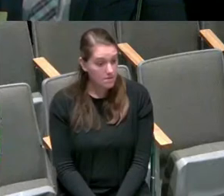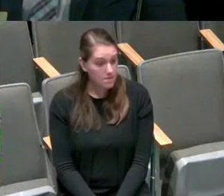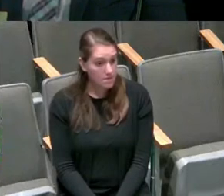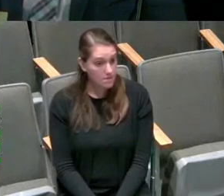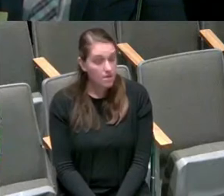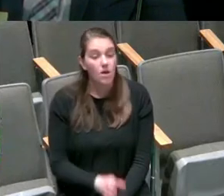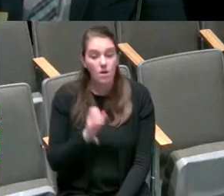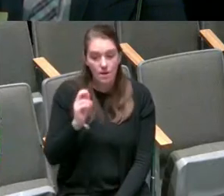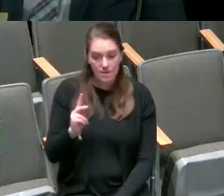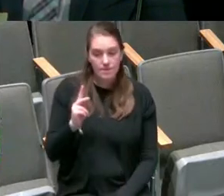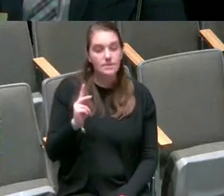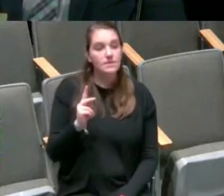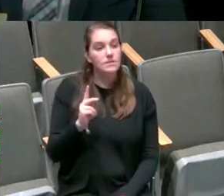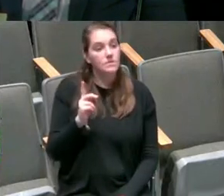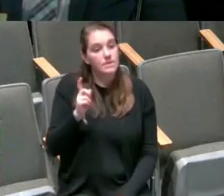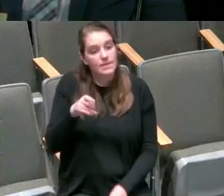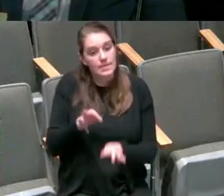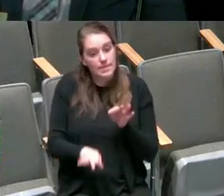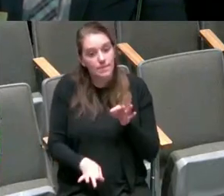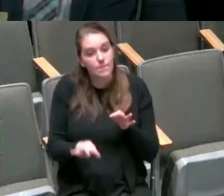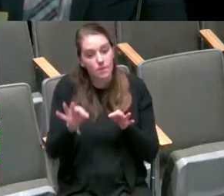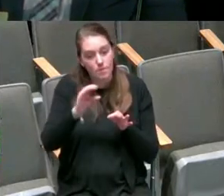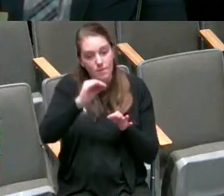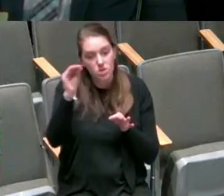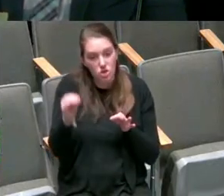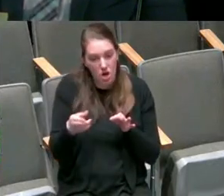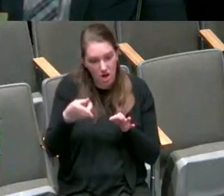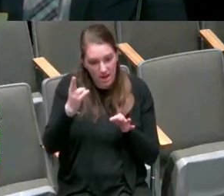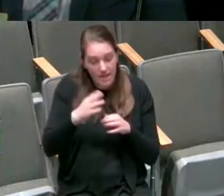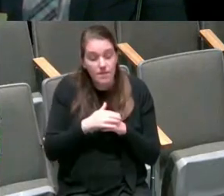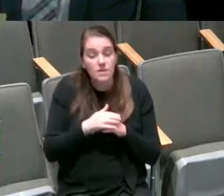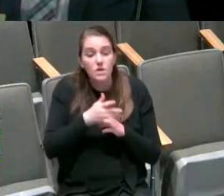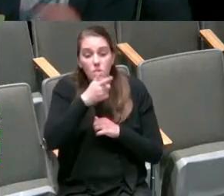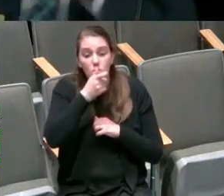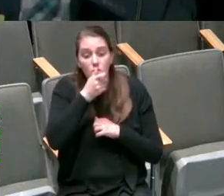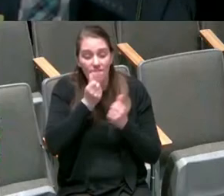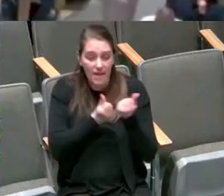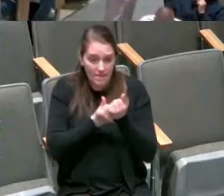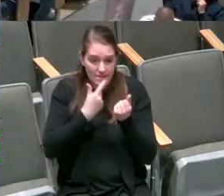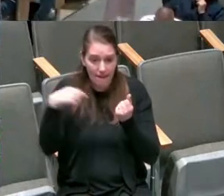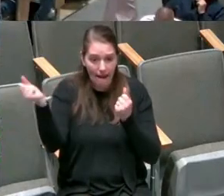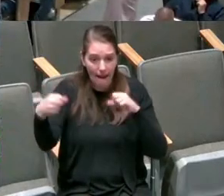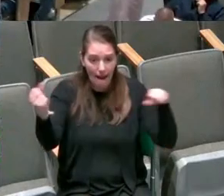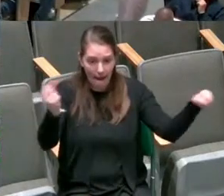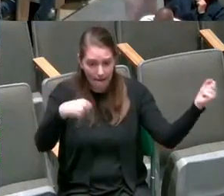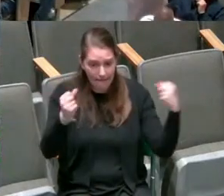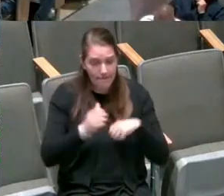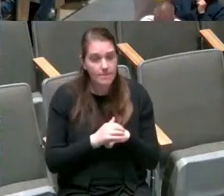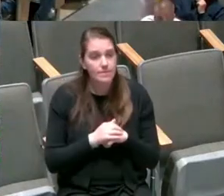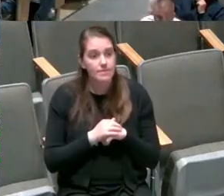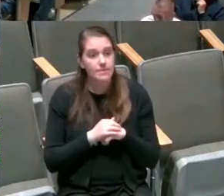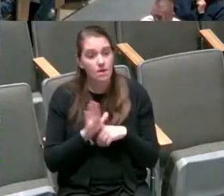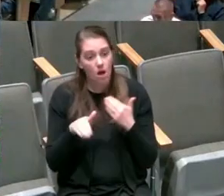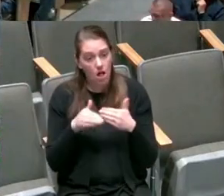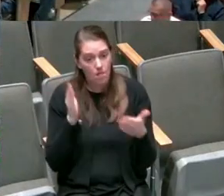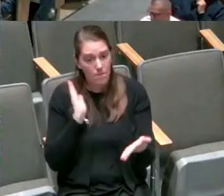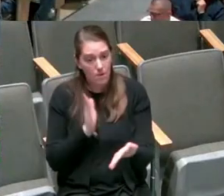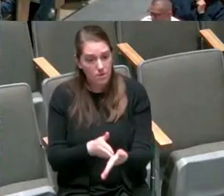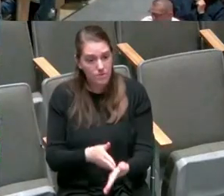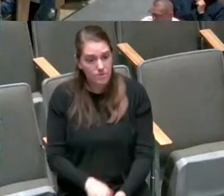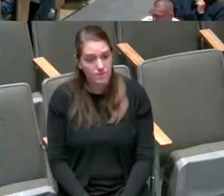all right so we'll need a simple majority for this one all in favor please say aye all